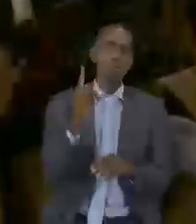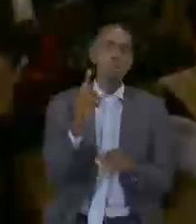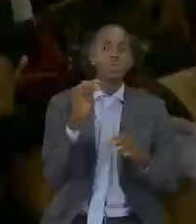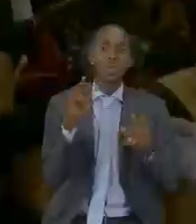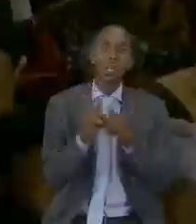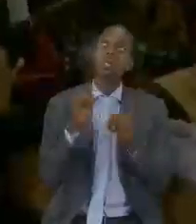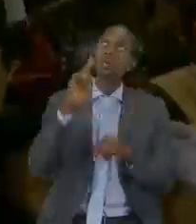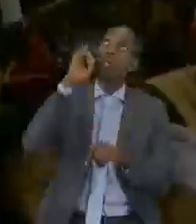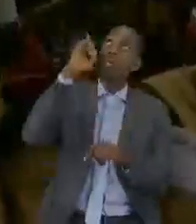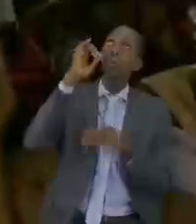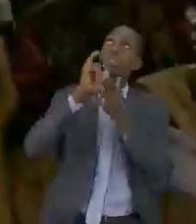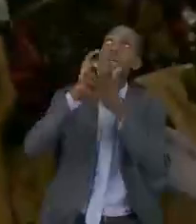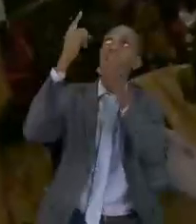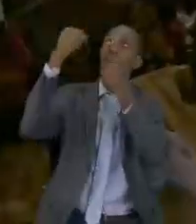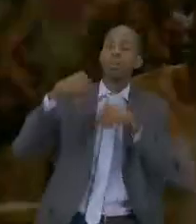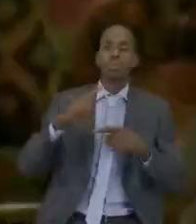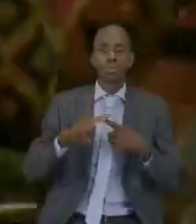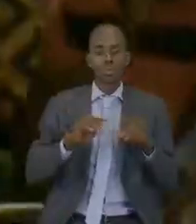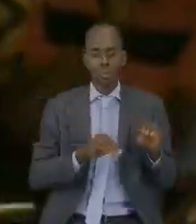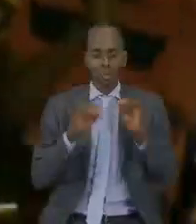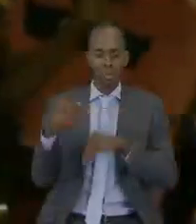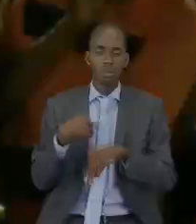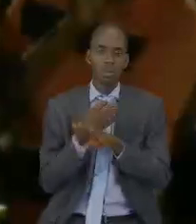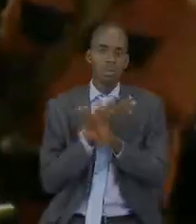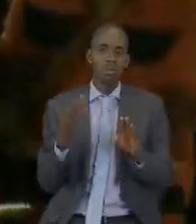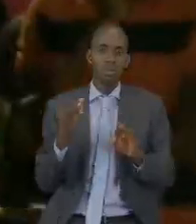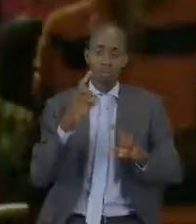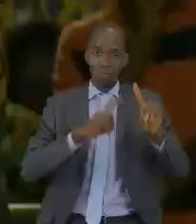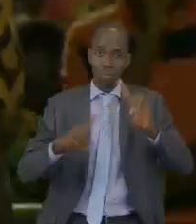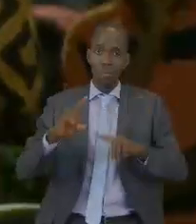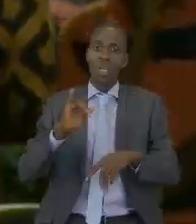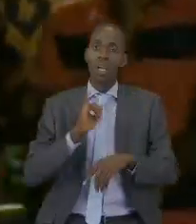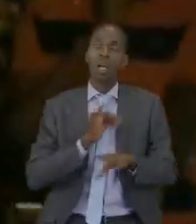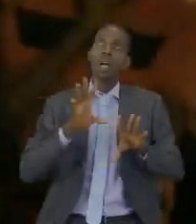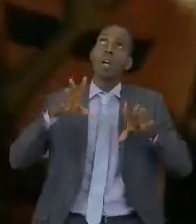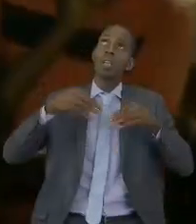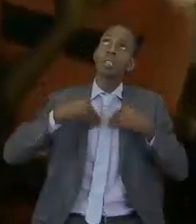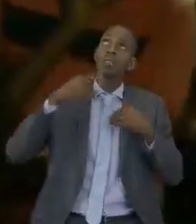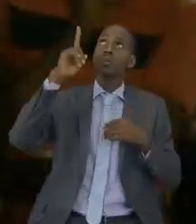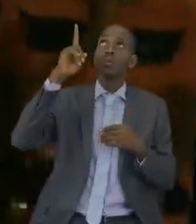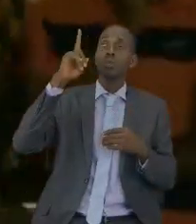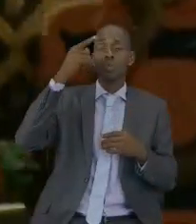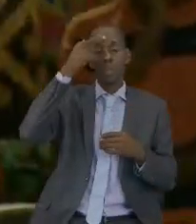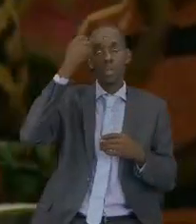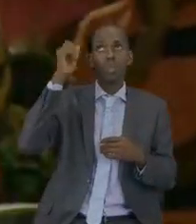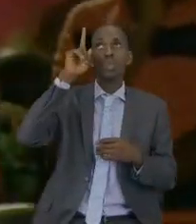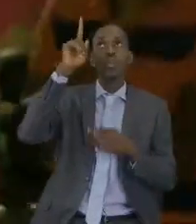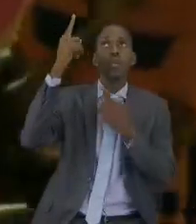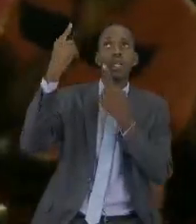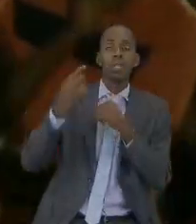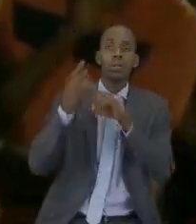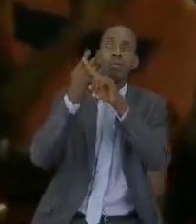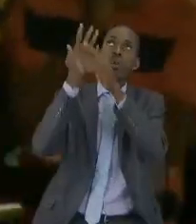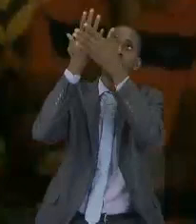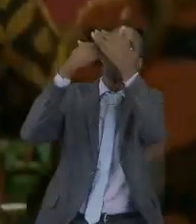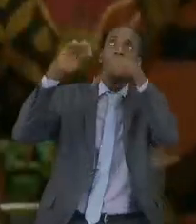comes to set me free. I accept you because you came from heaven for